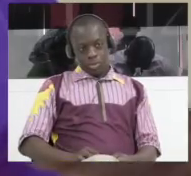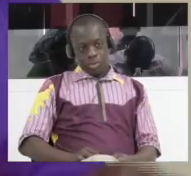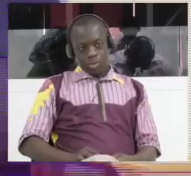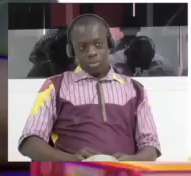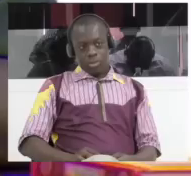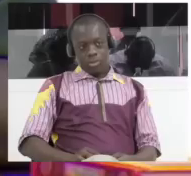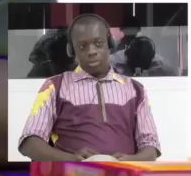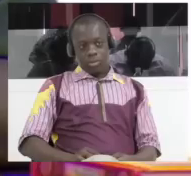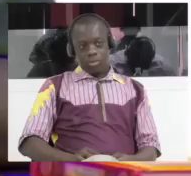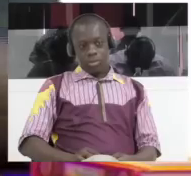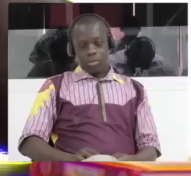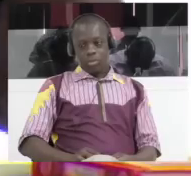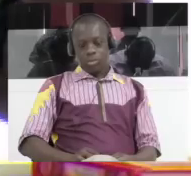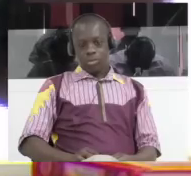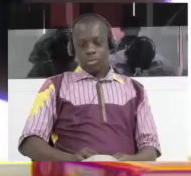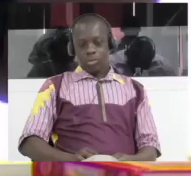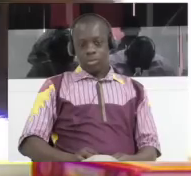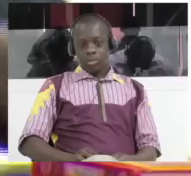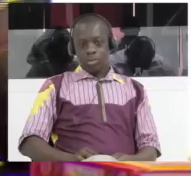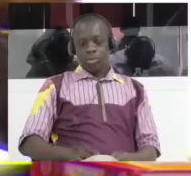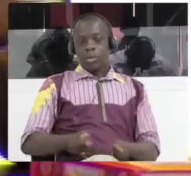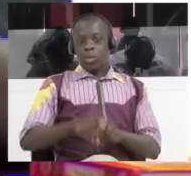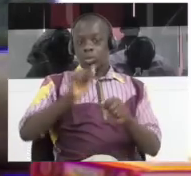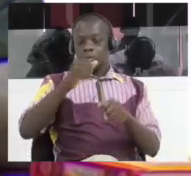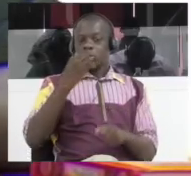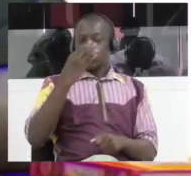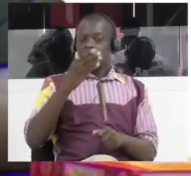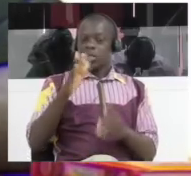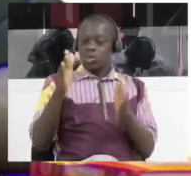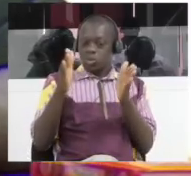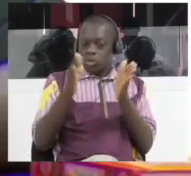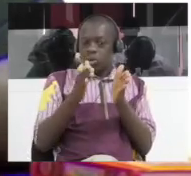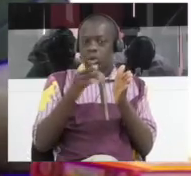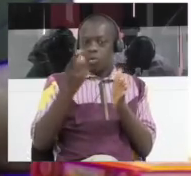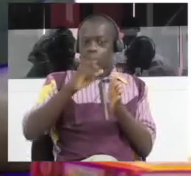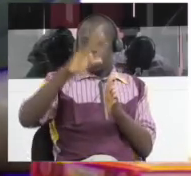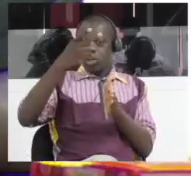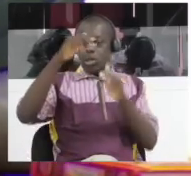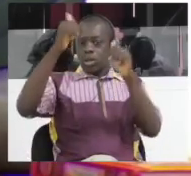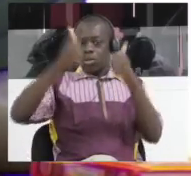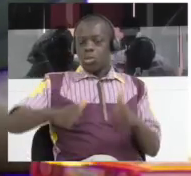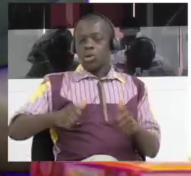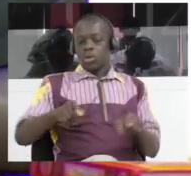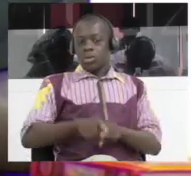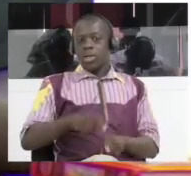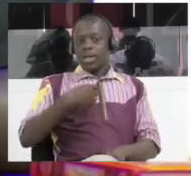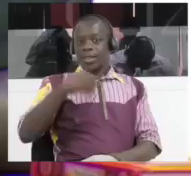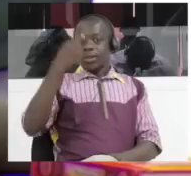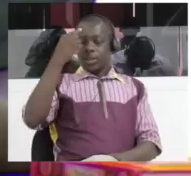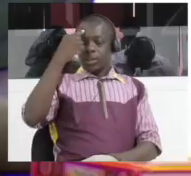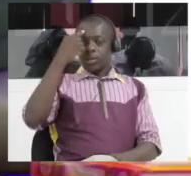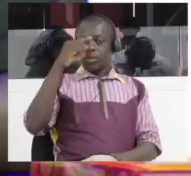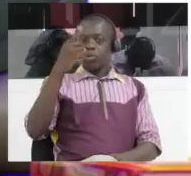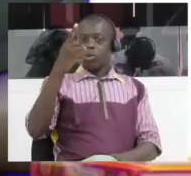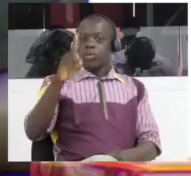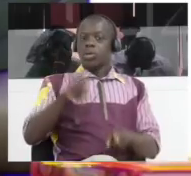I think well said. Just a little summary of what will happen, what I will state. I think one of